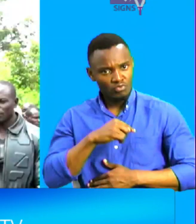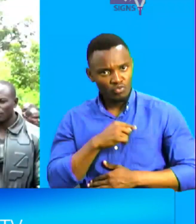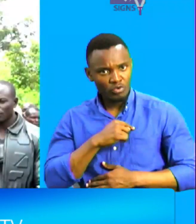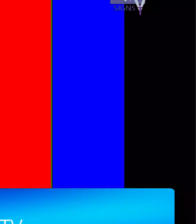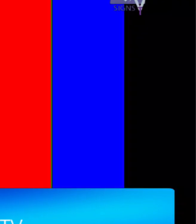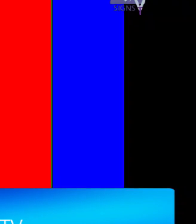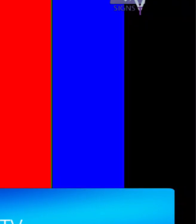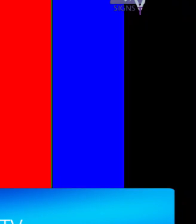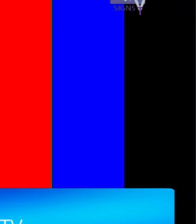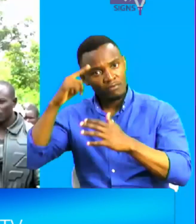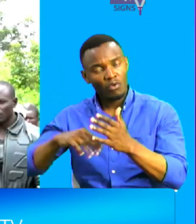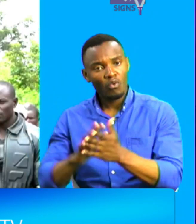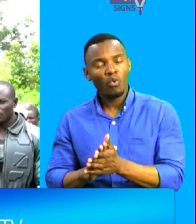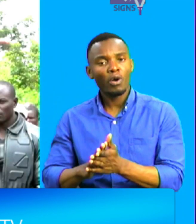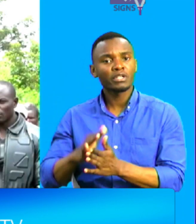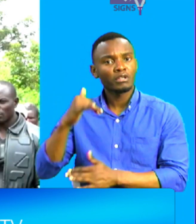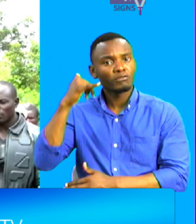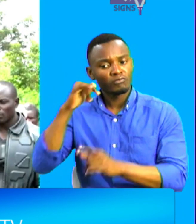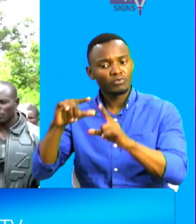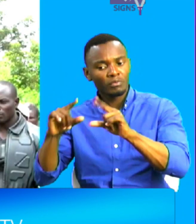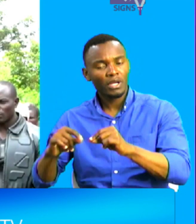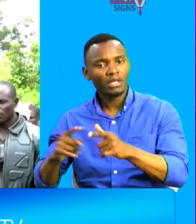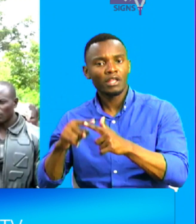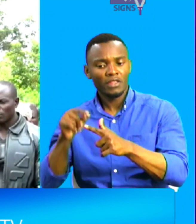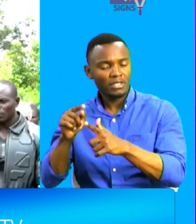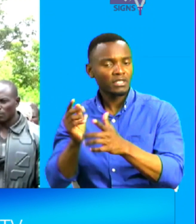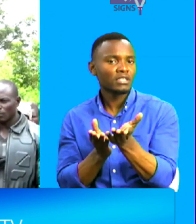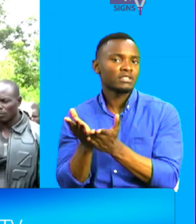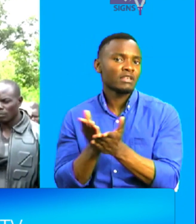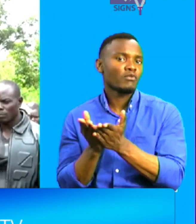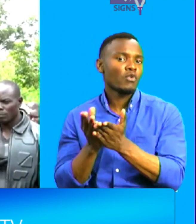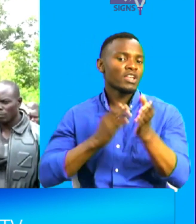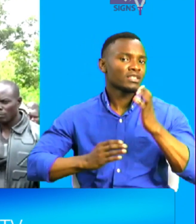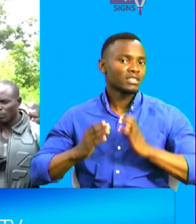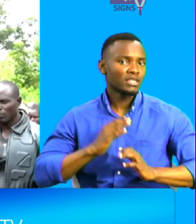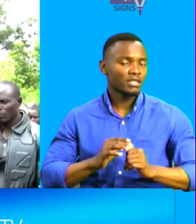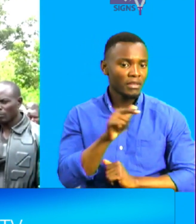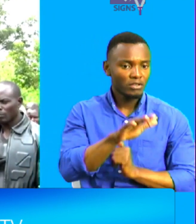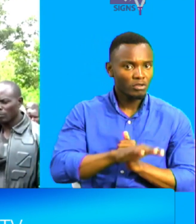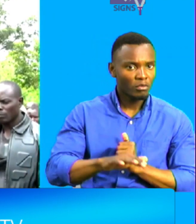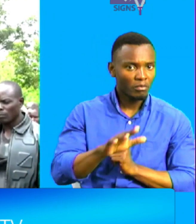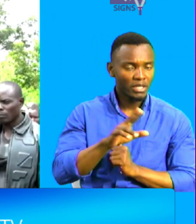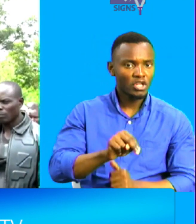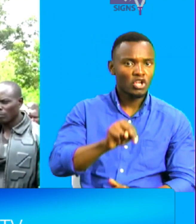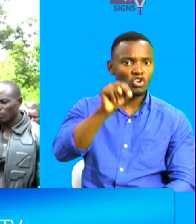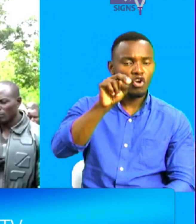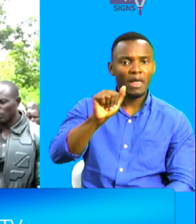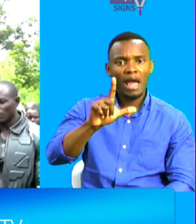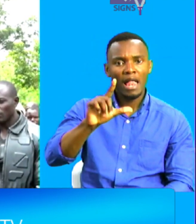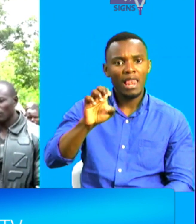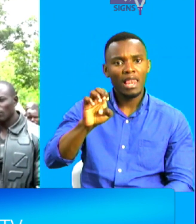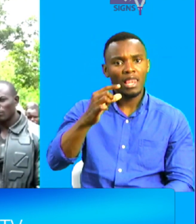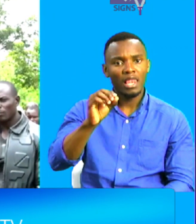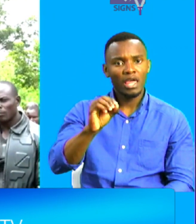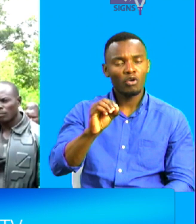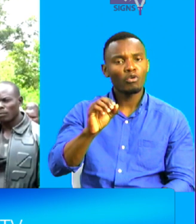ni ya kuserve wananchi. So that mwananchi mahali yuko kwa hii area ya Hono, hii Northern Lego, anaweza piga